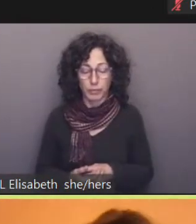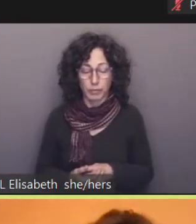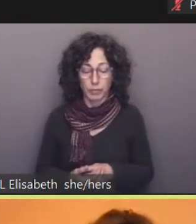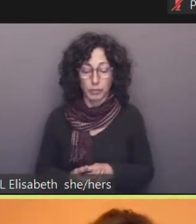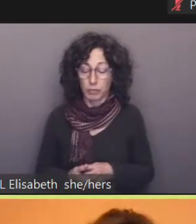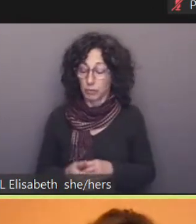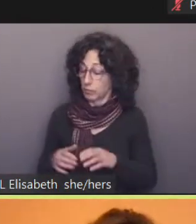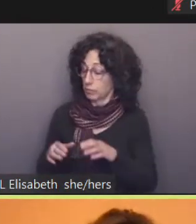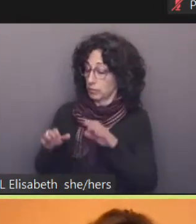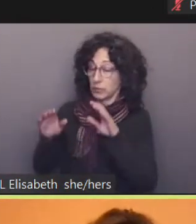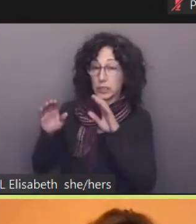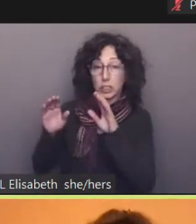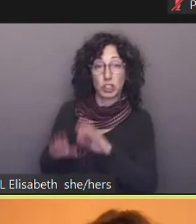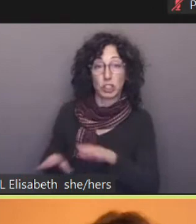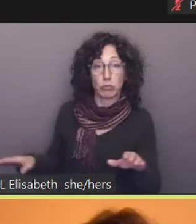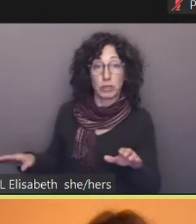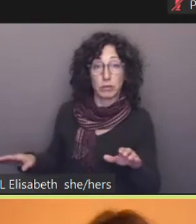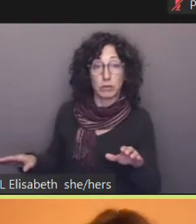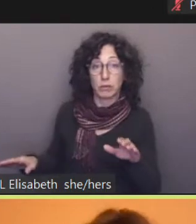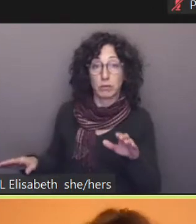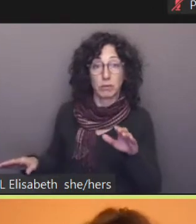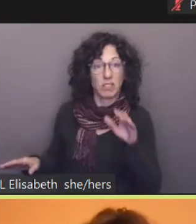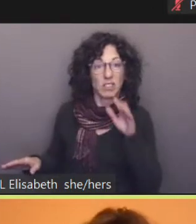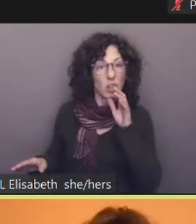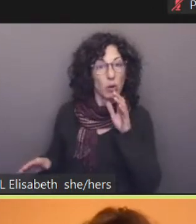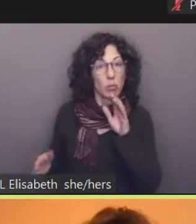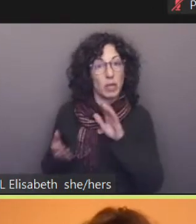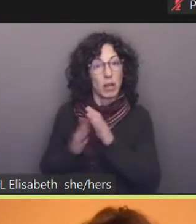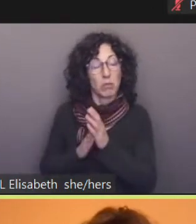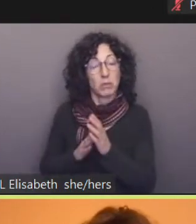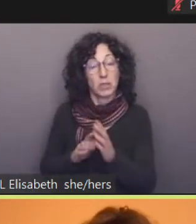get very sick from COVID? Can you comment on this, please?